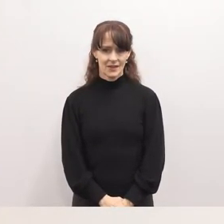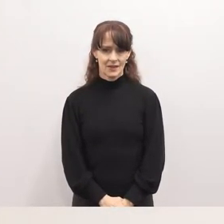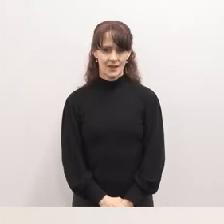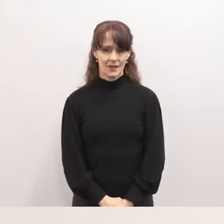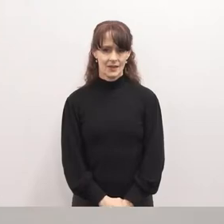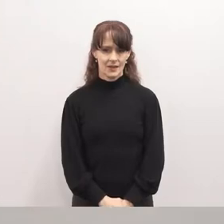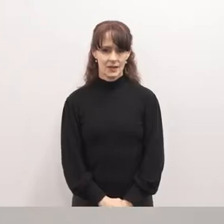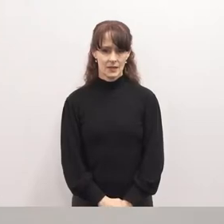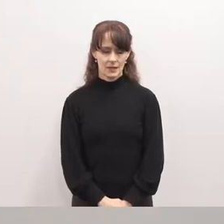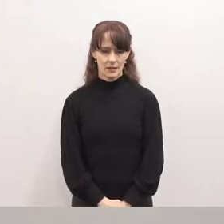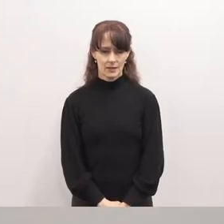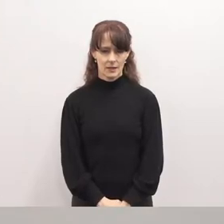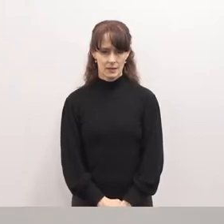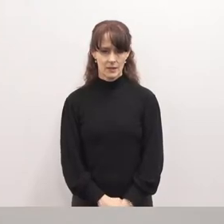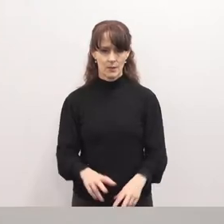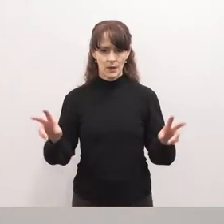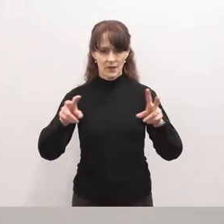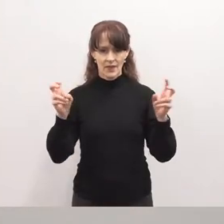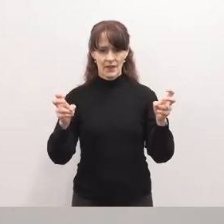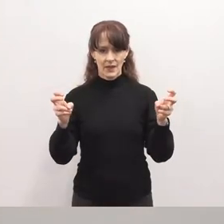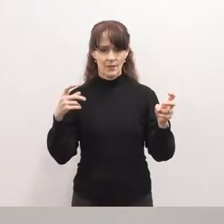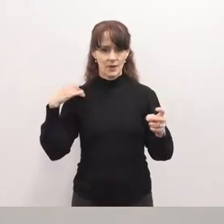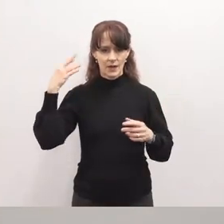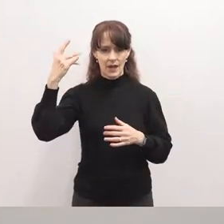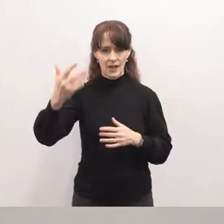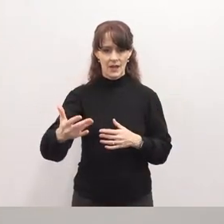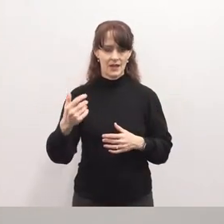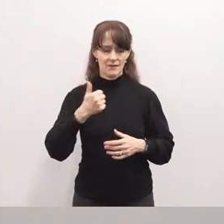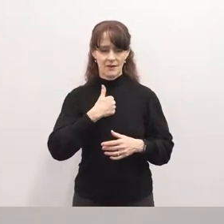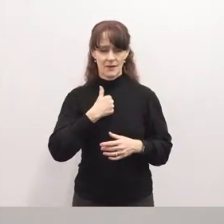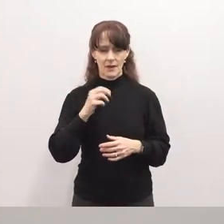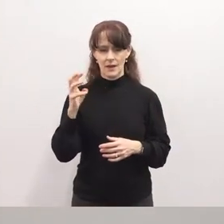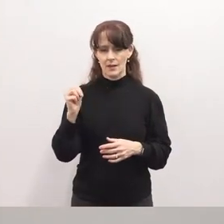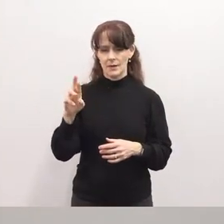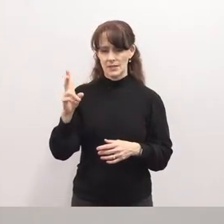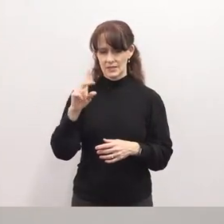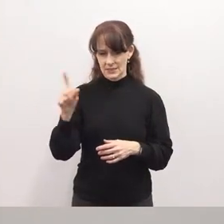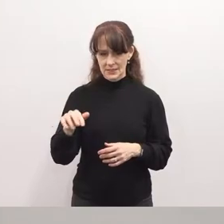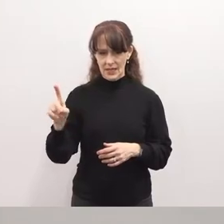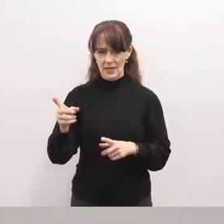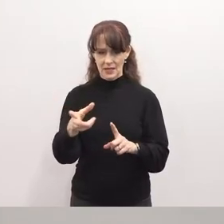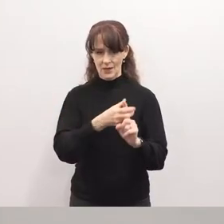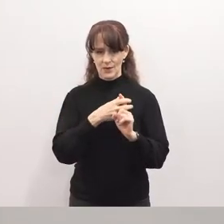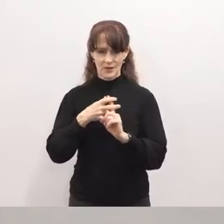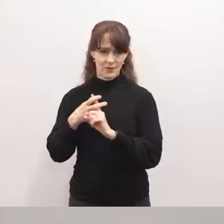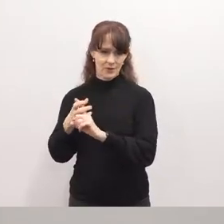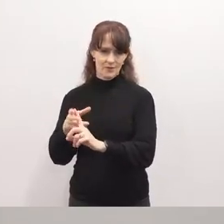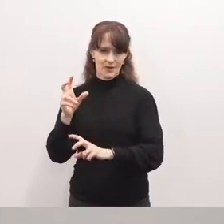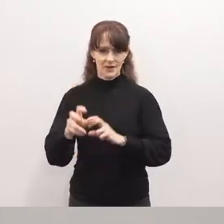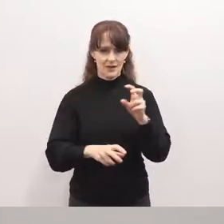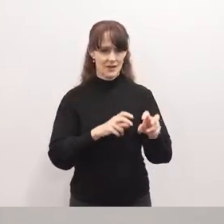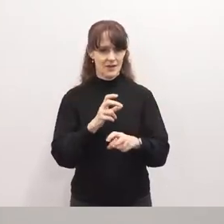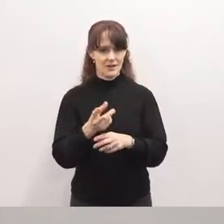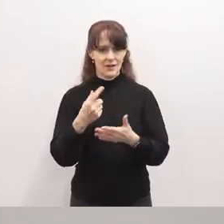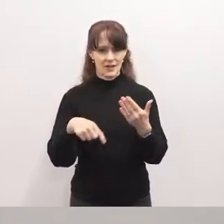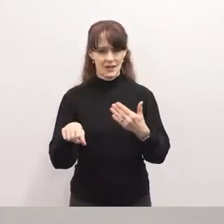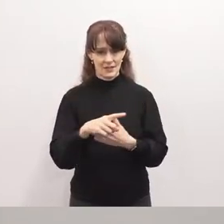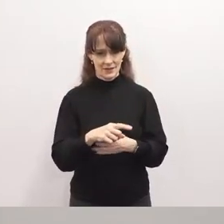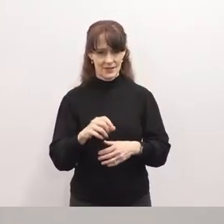with the theme for this evening's meeting, we're getting ahead of ourselves, and Mr. Zaid would like you to know there's a recruitment fair next week,